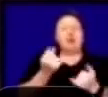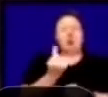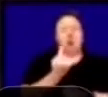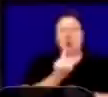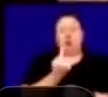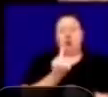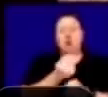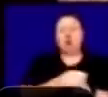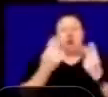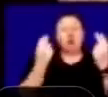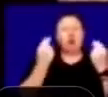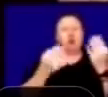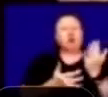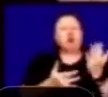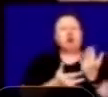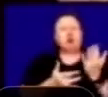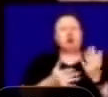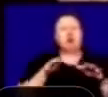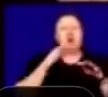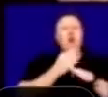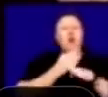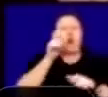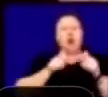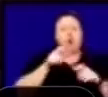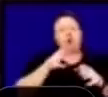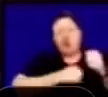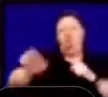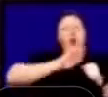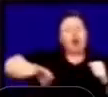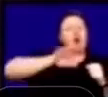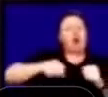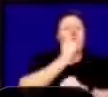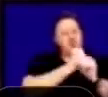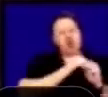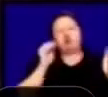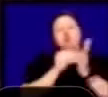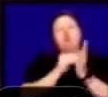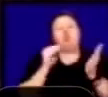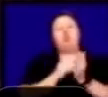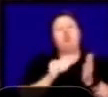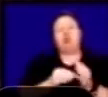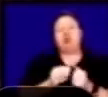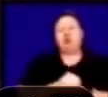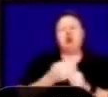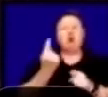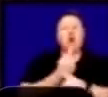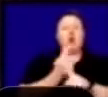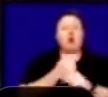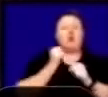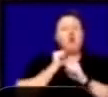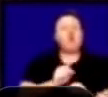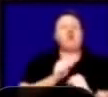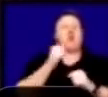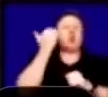new technologies that seeks to replace workers with machines. That is why the private companies always force government